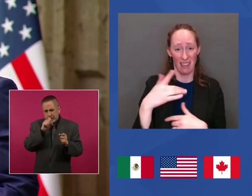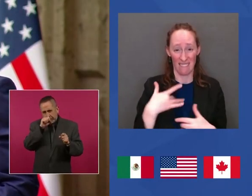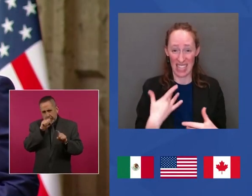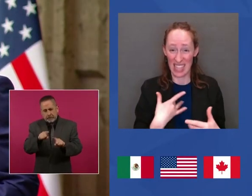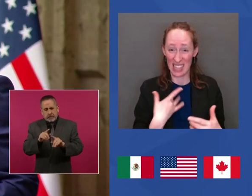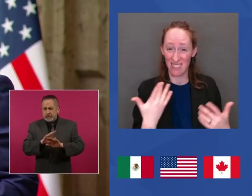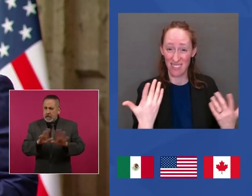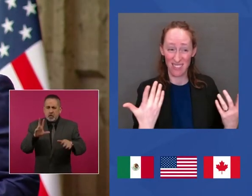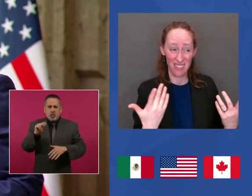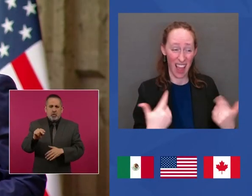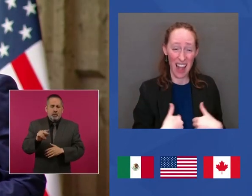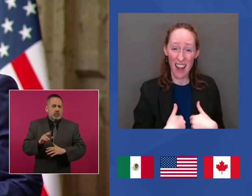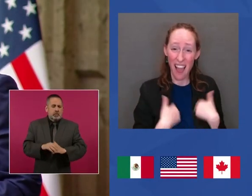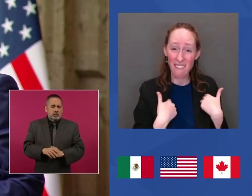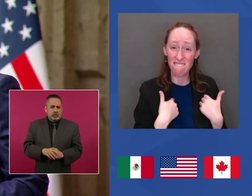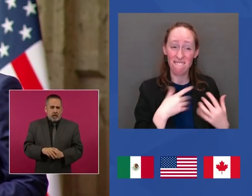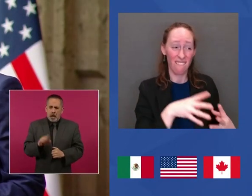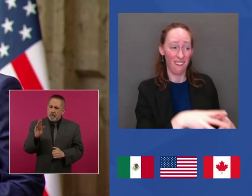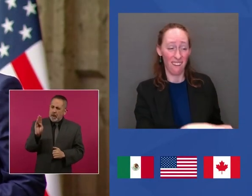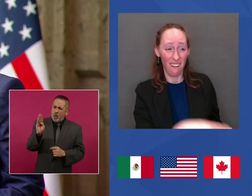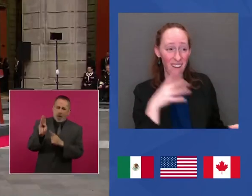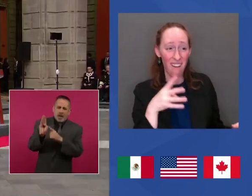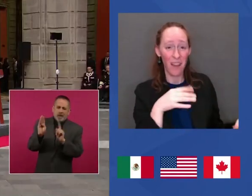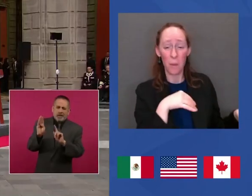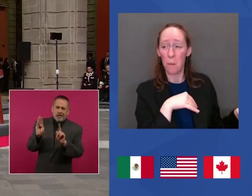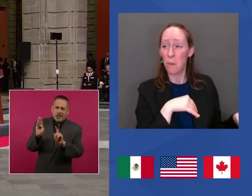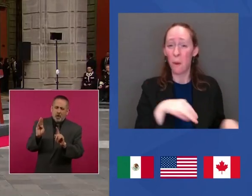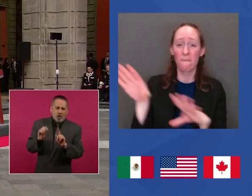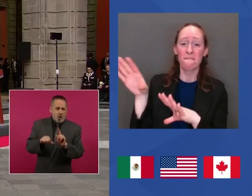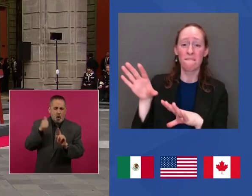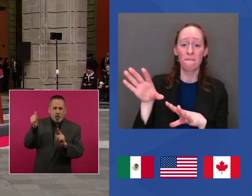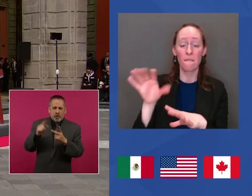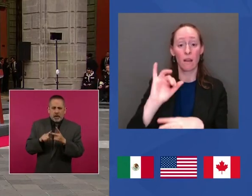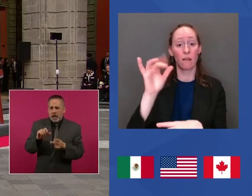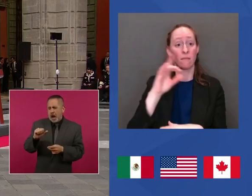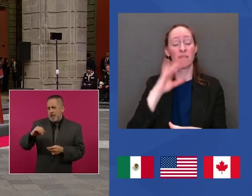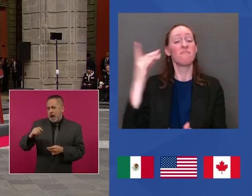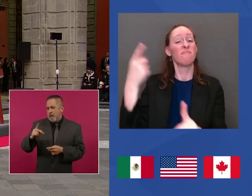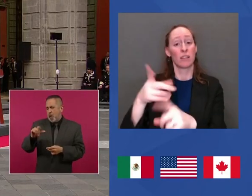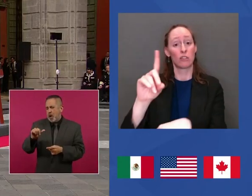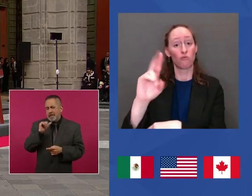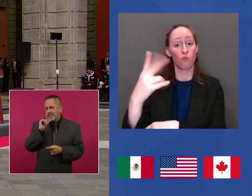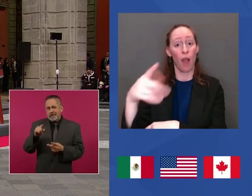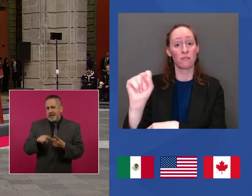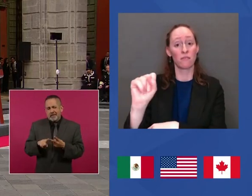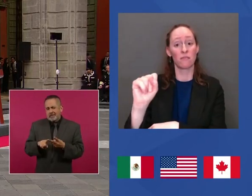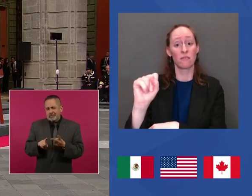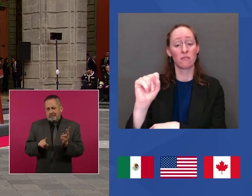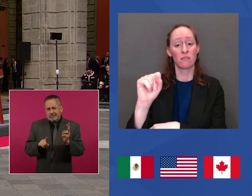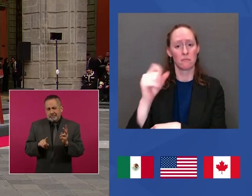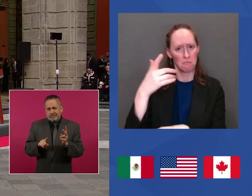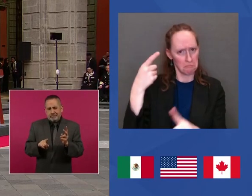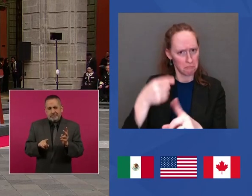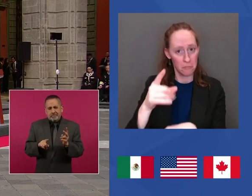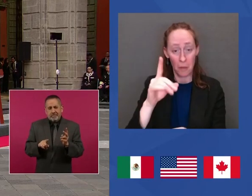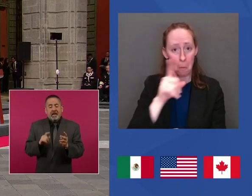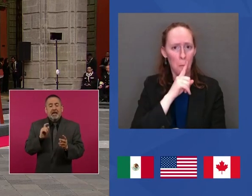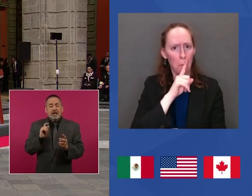we have a case in point. It's not cannabis, it's not marijuana, it's not poppy.